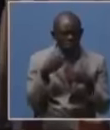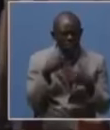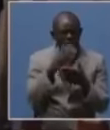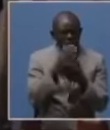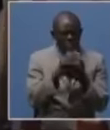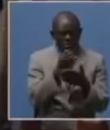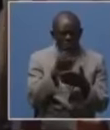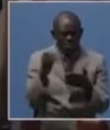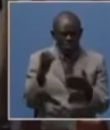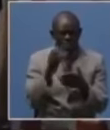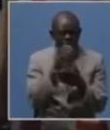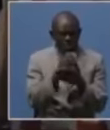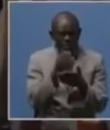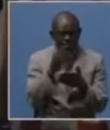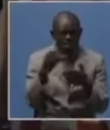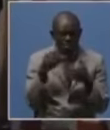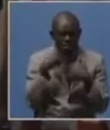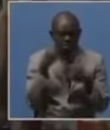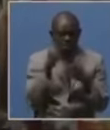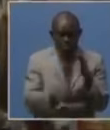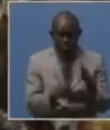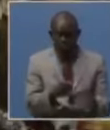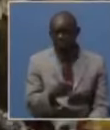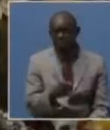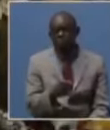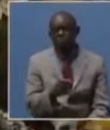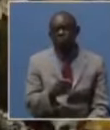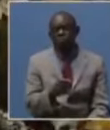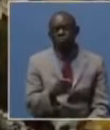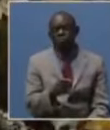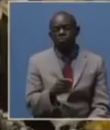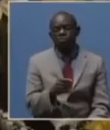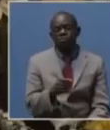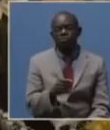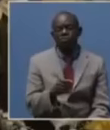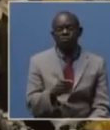President Banda family that I spoke to President